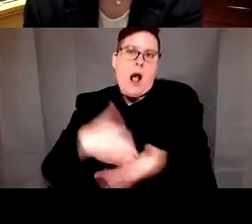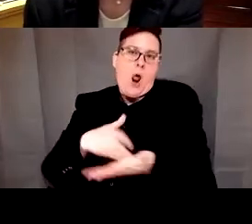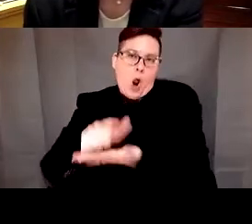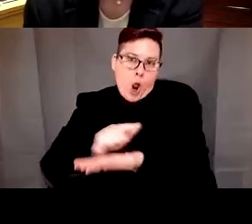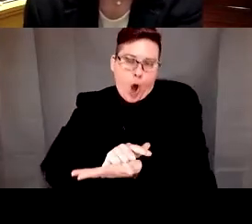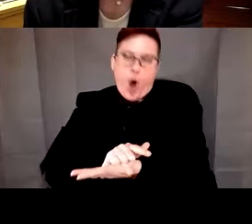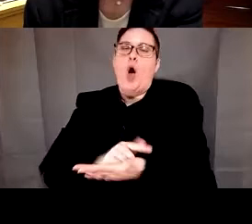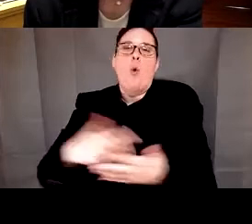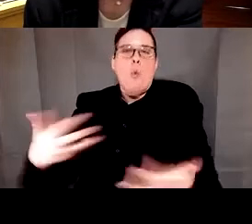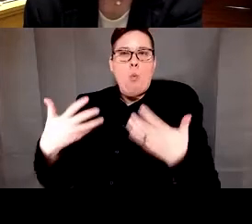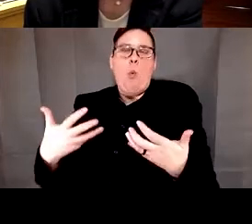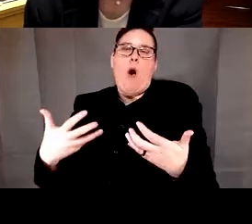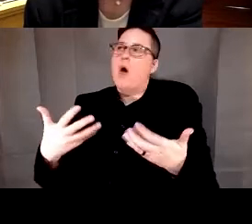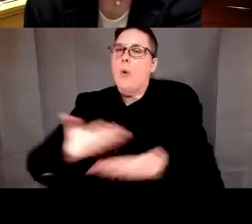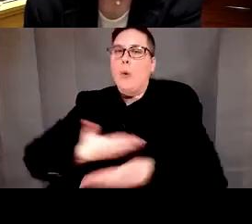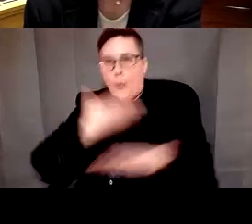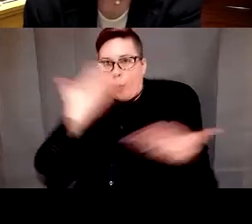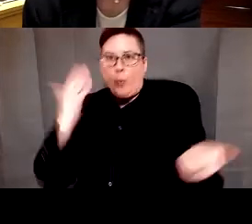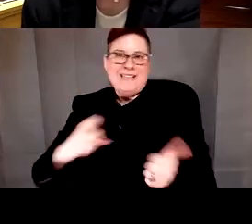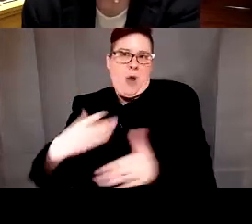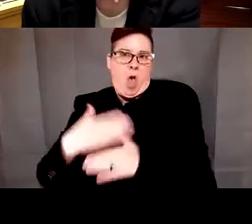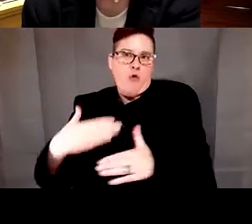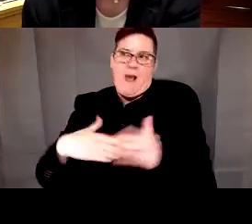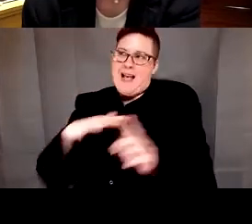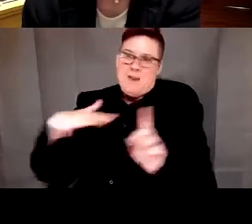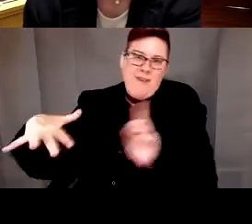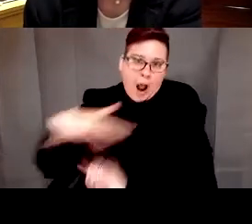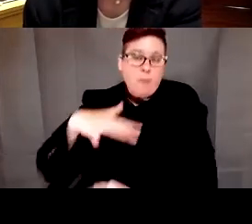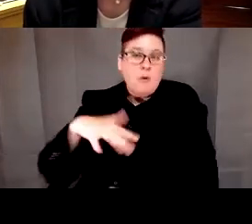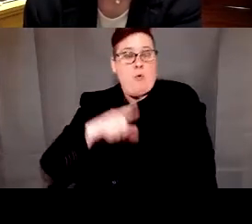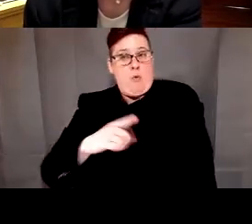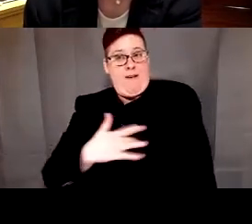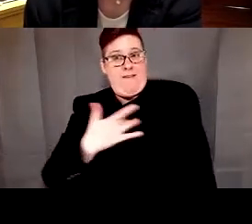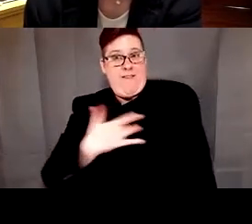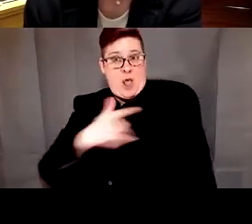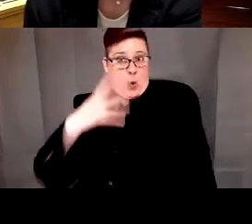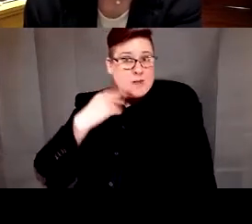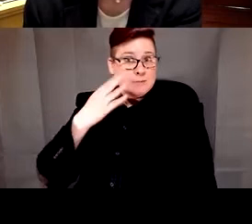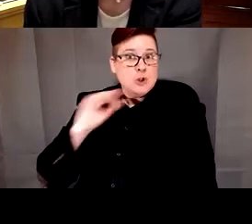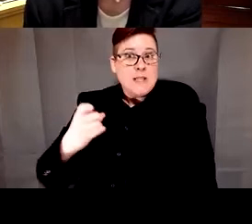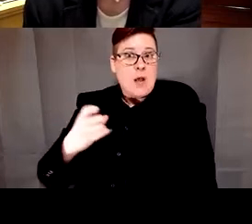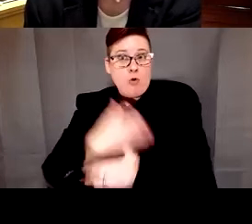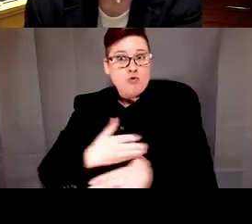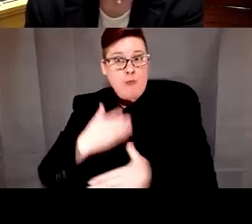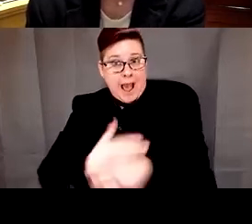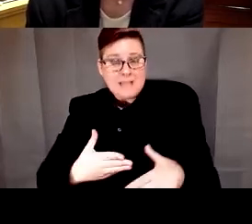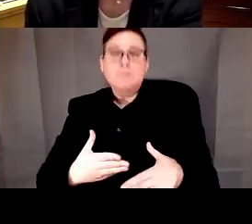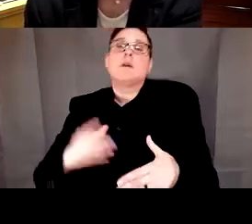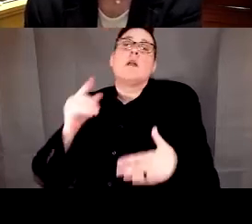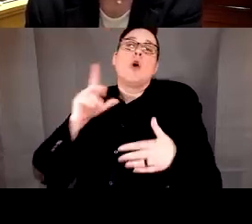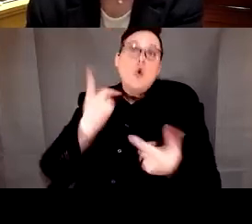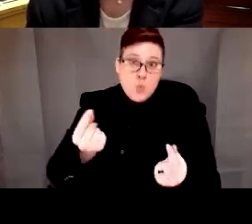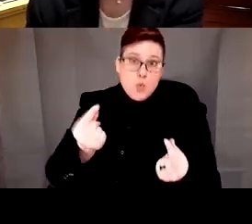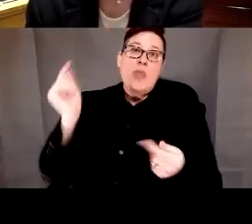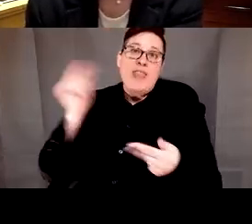law. We want to have a sexual harassment-free environment. If you feel that you are sexually harassed, this is what you need to